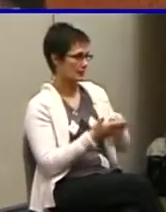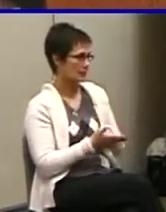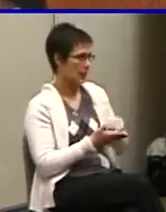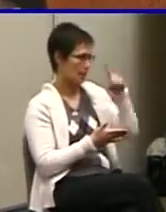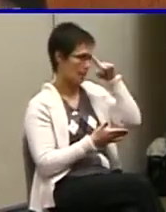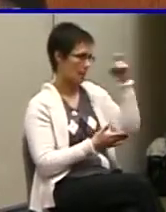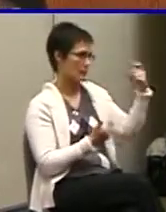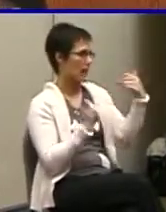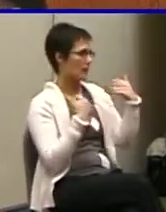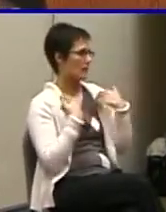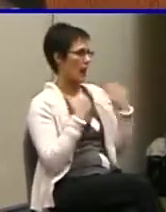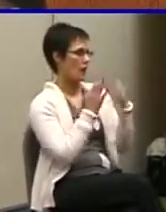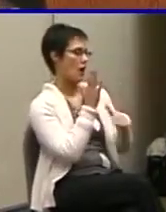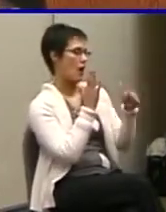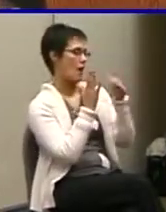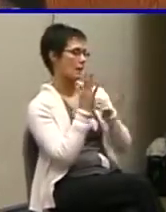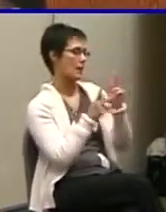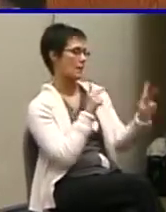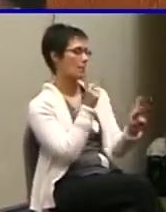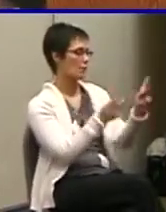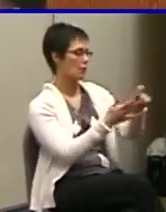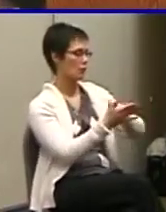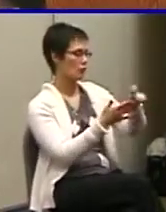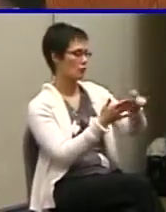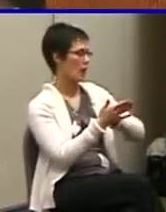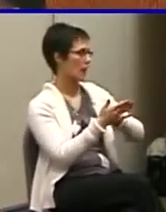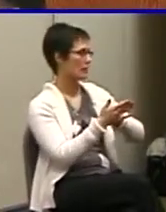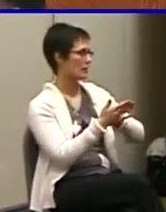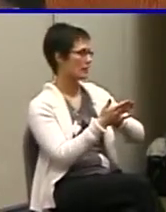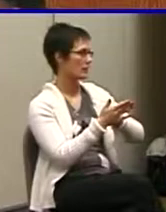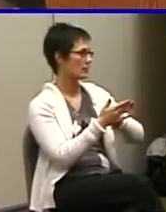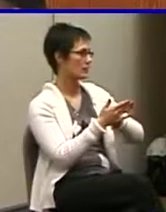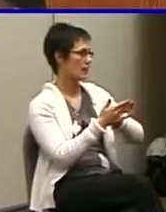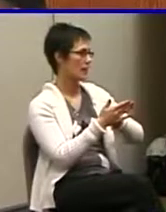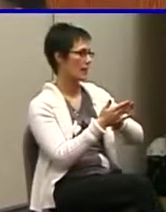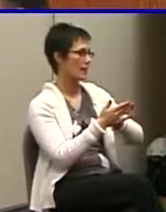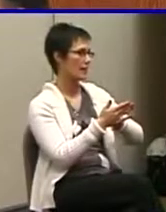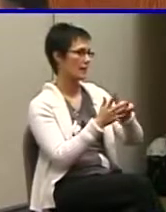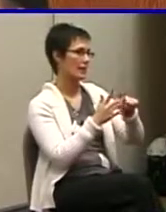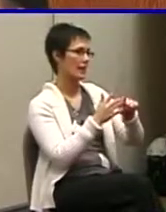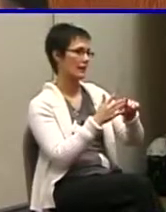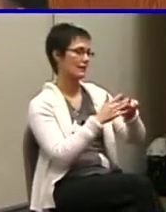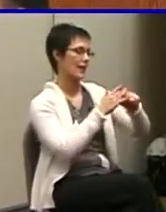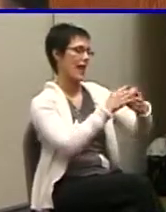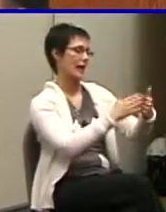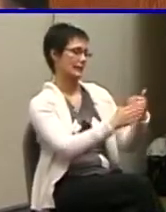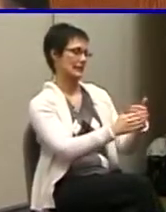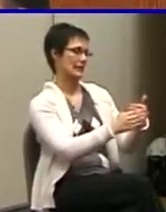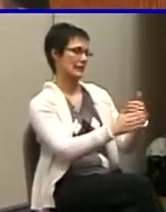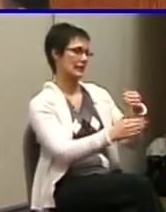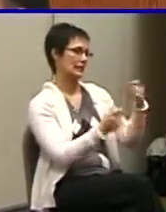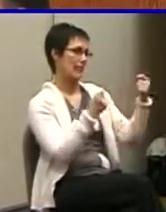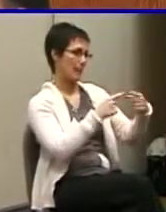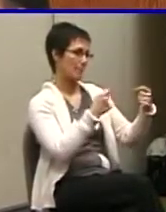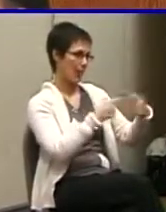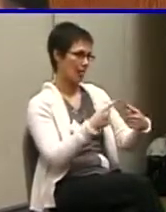had people often write the antecedent as impulse, and I say, how do you prove that to me? I think